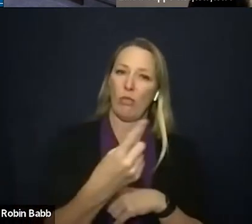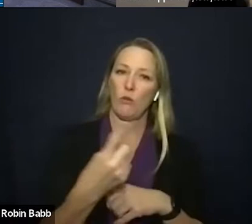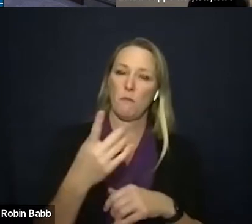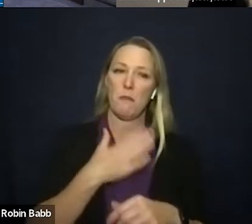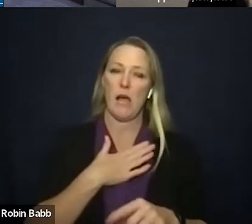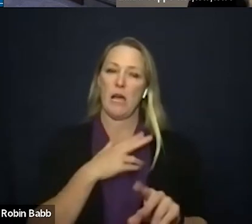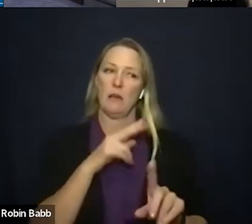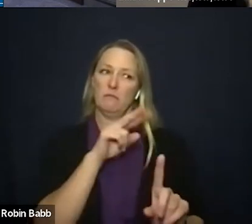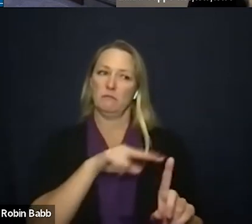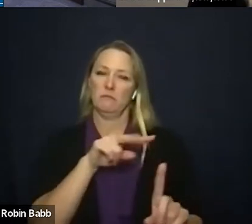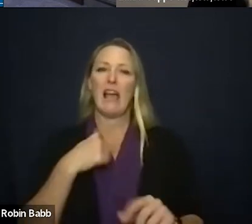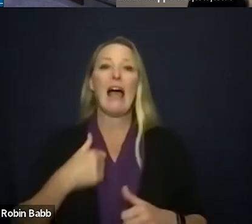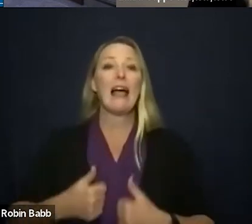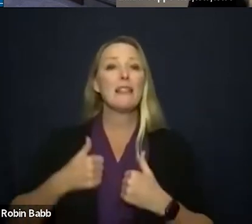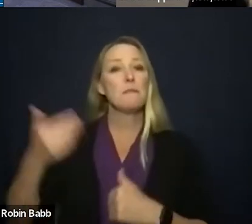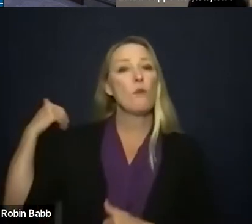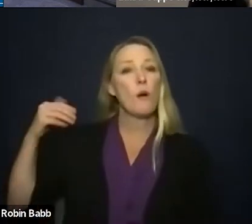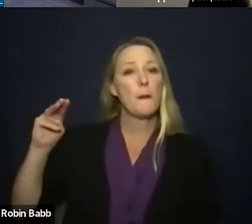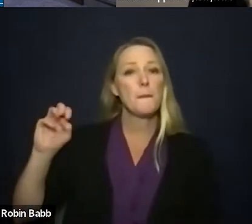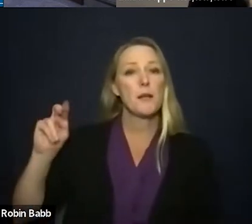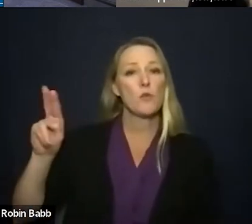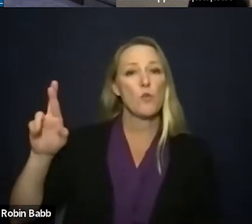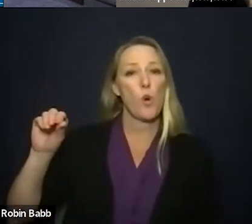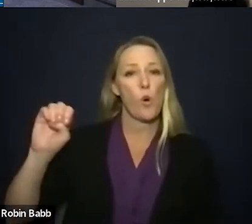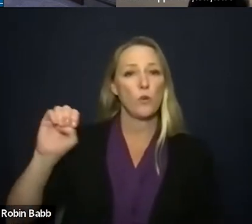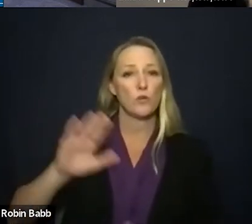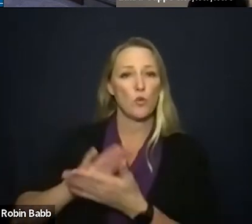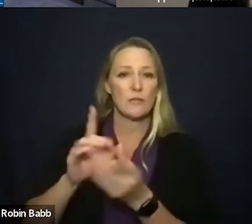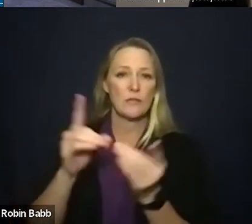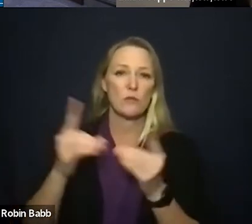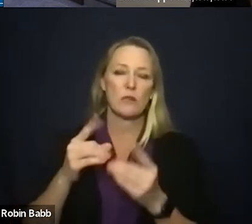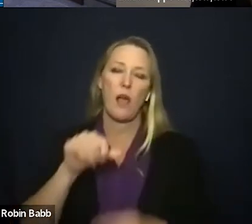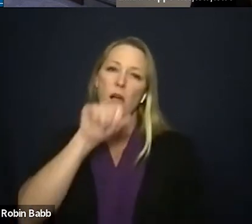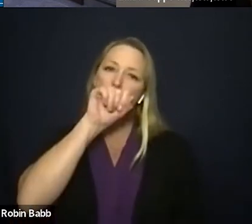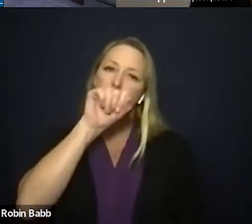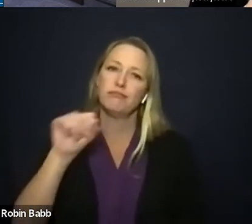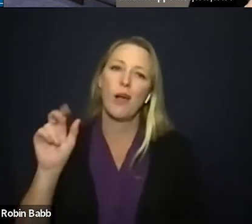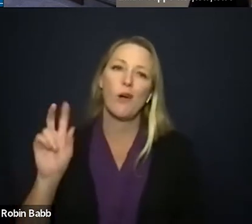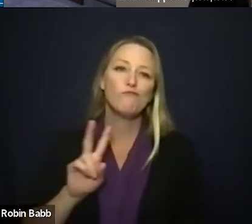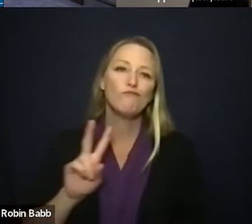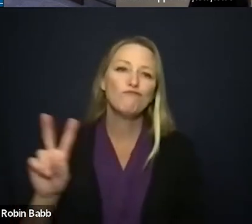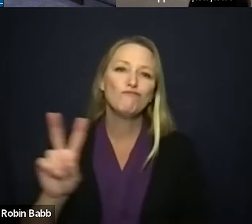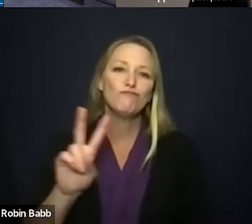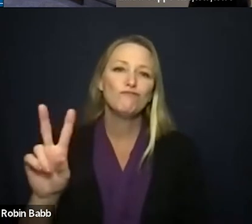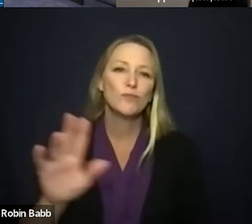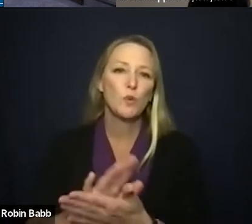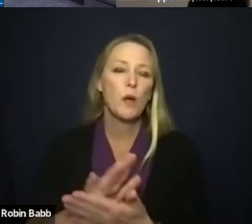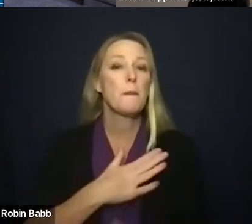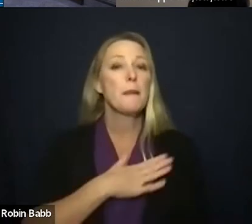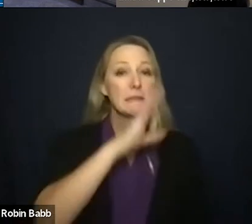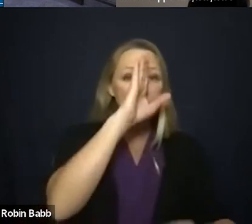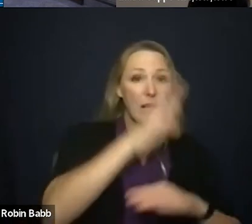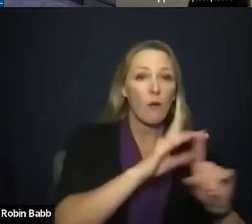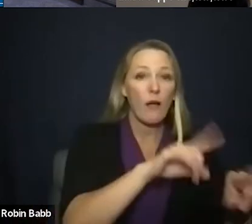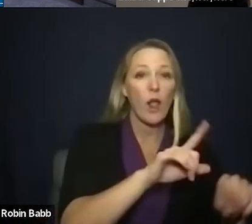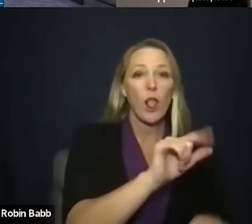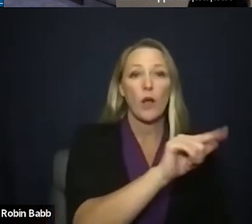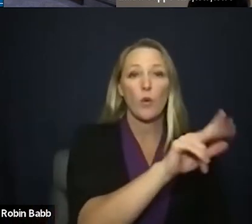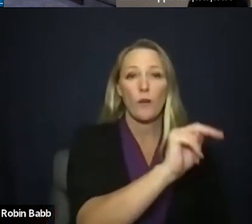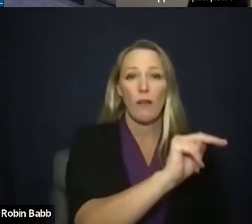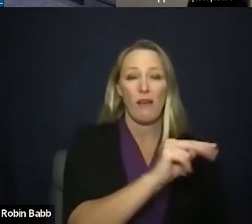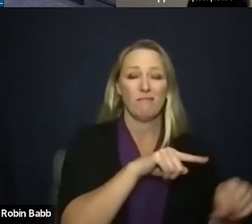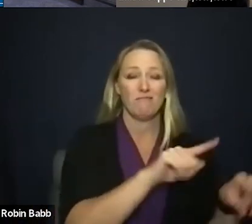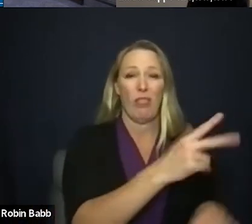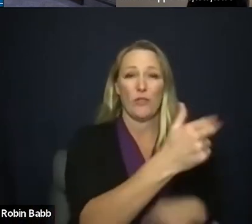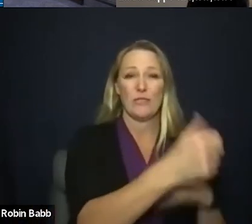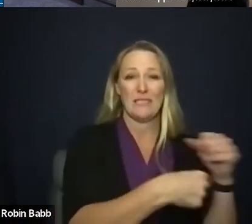lived in the monroe school district we were delighted to walk our daughter to school my son went to laguna all 13 years of school and my husband and i